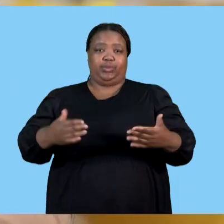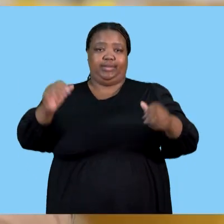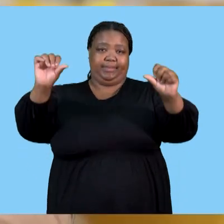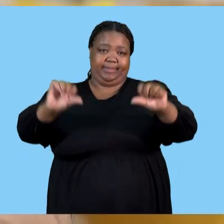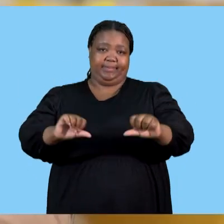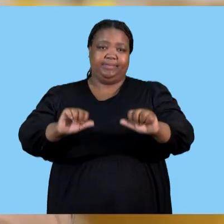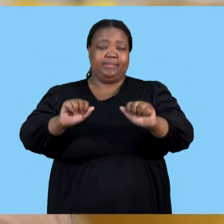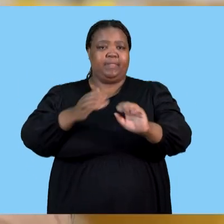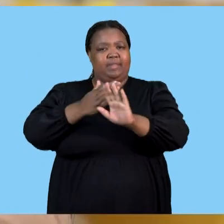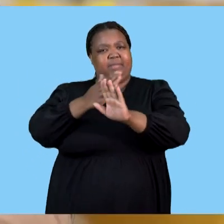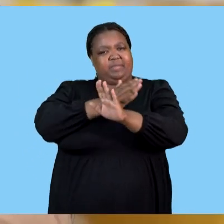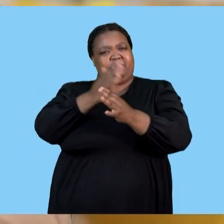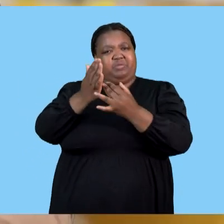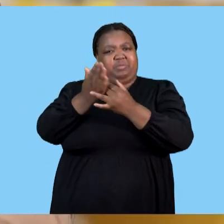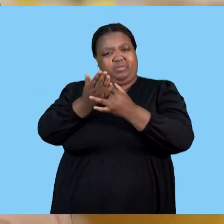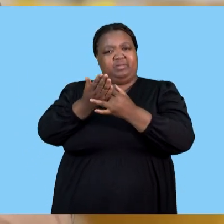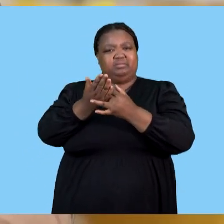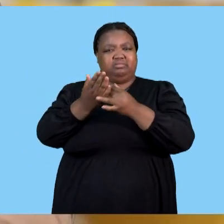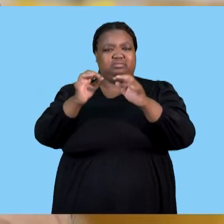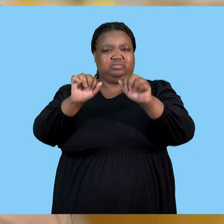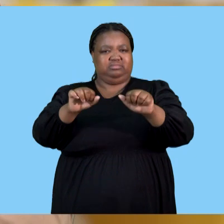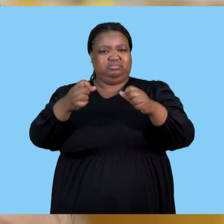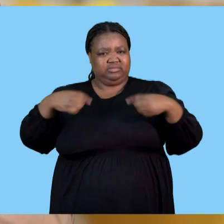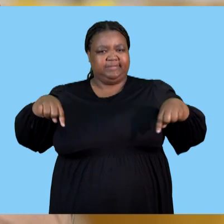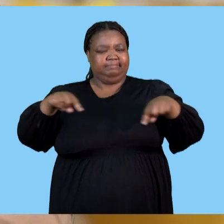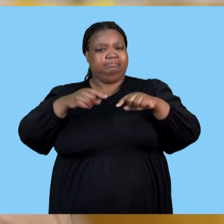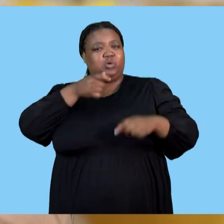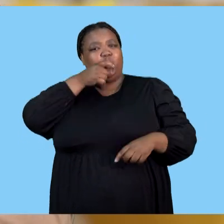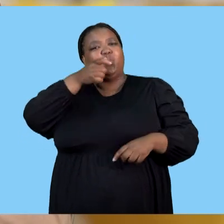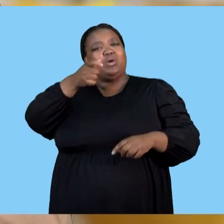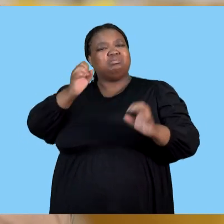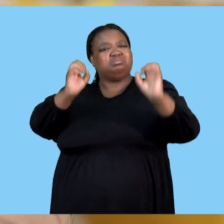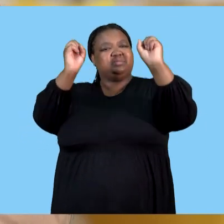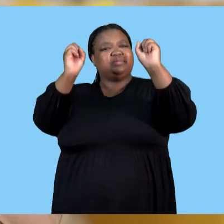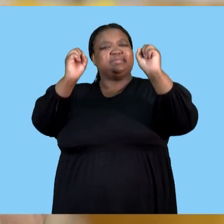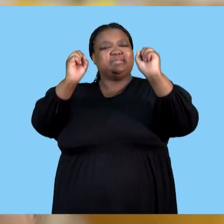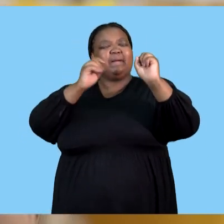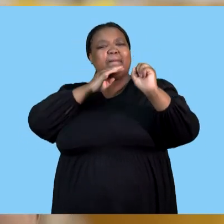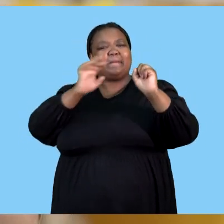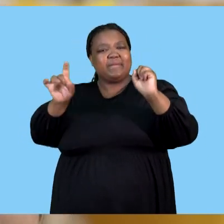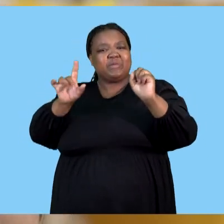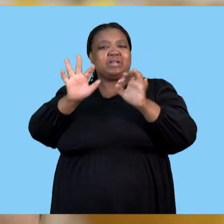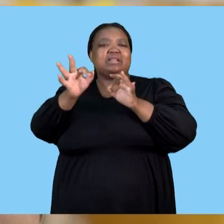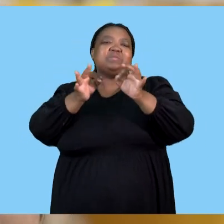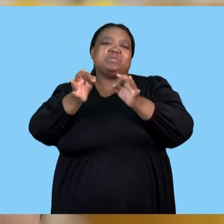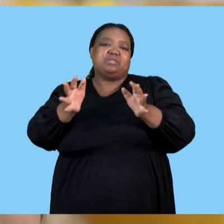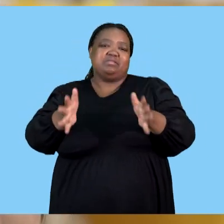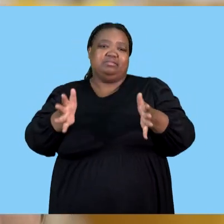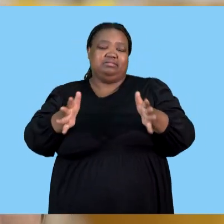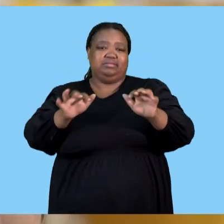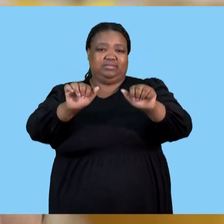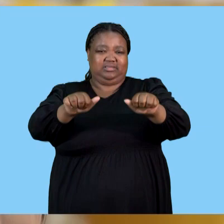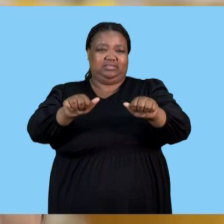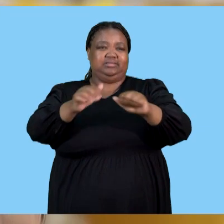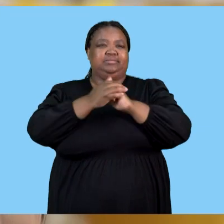Welcome back, dear learners. Before the ad break, we were able to give you some definitions. Now, what I have here is